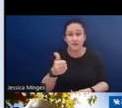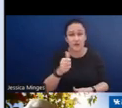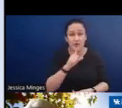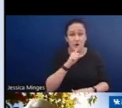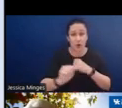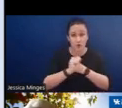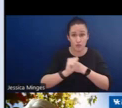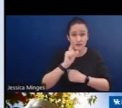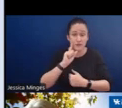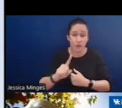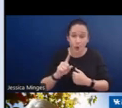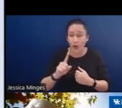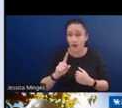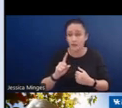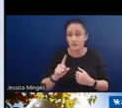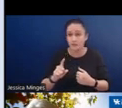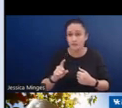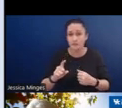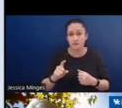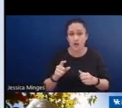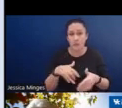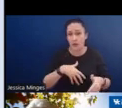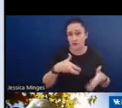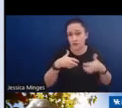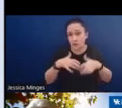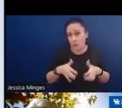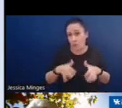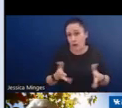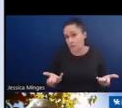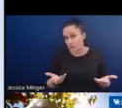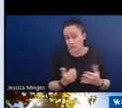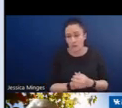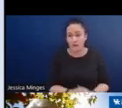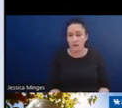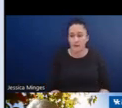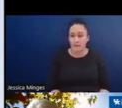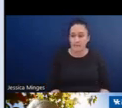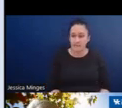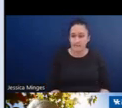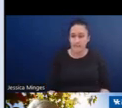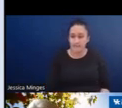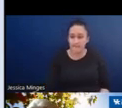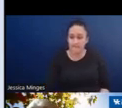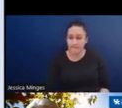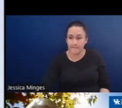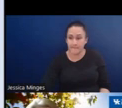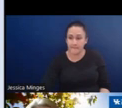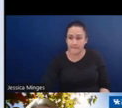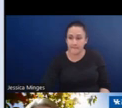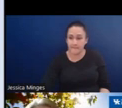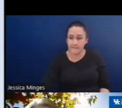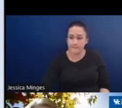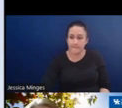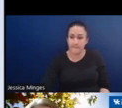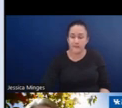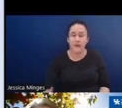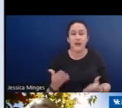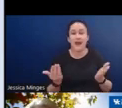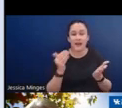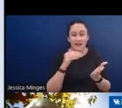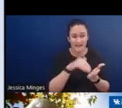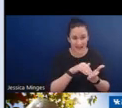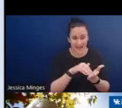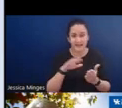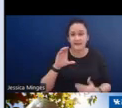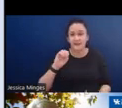for an undesirable pregnancy. So again, it's contraception. It